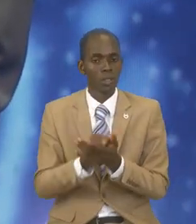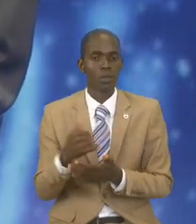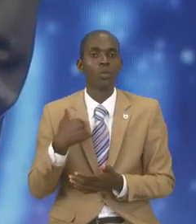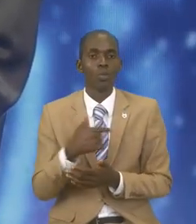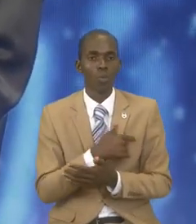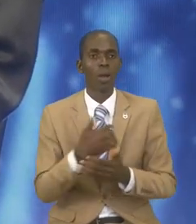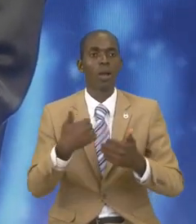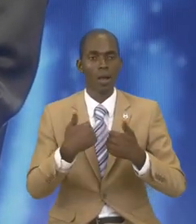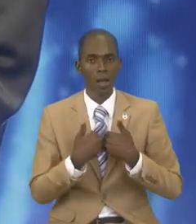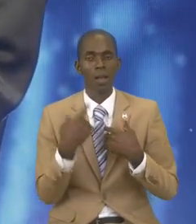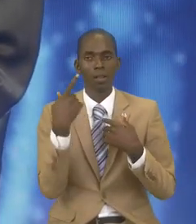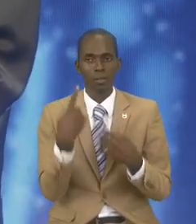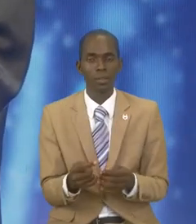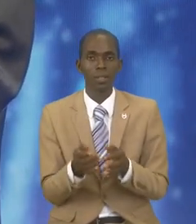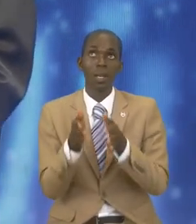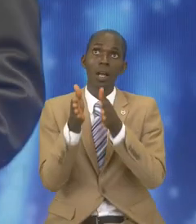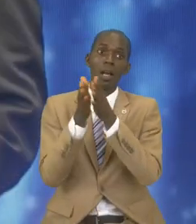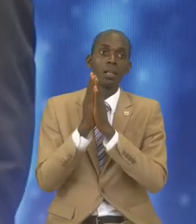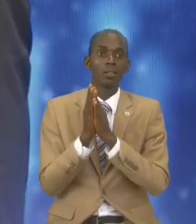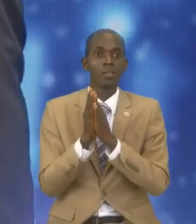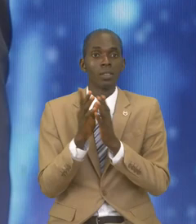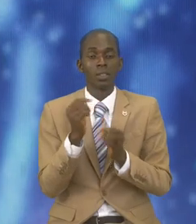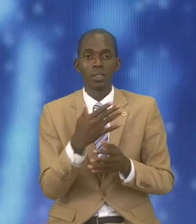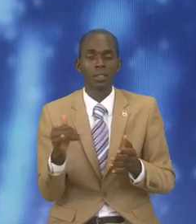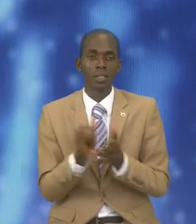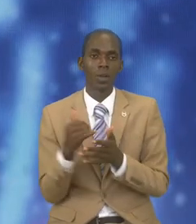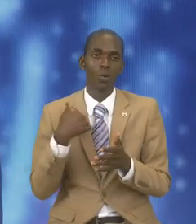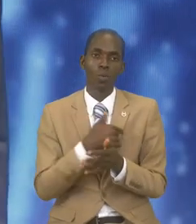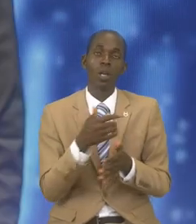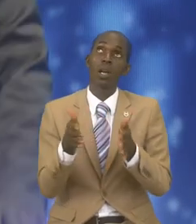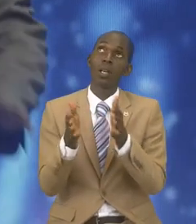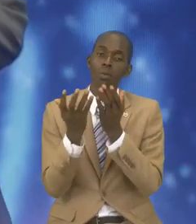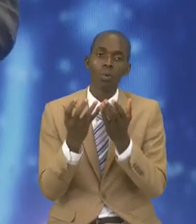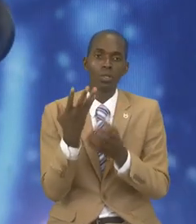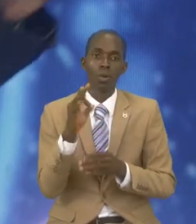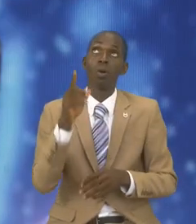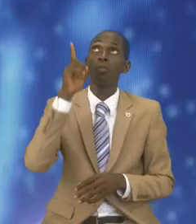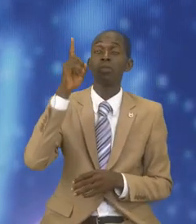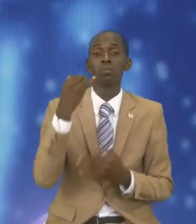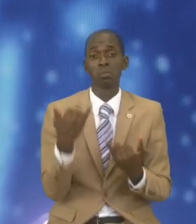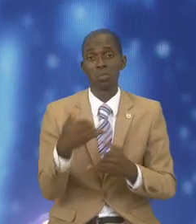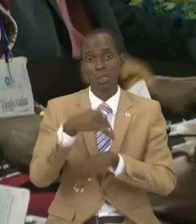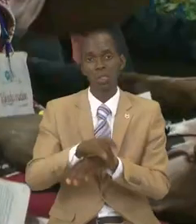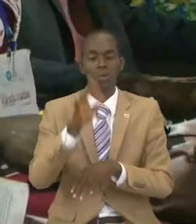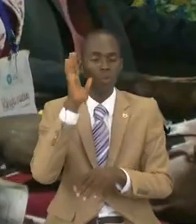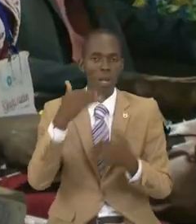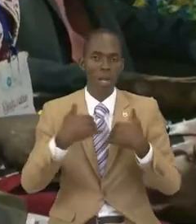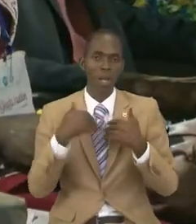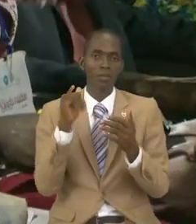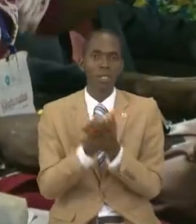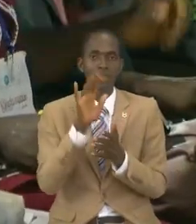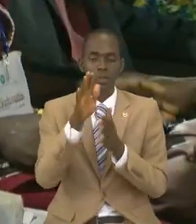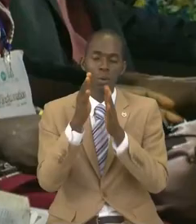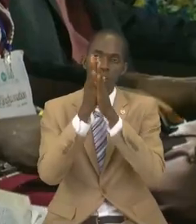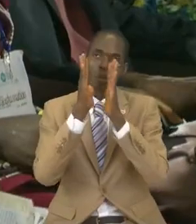have the petitions that we desired of him. Tonight, you have that petition. I